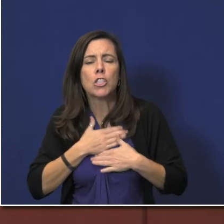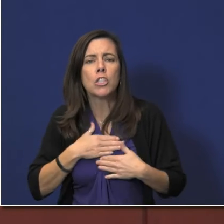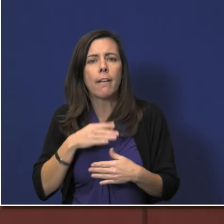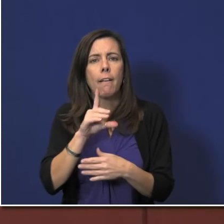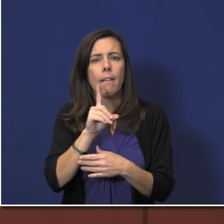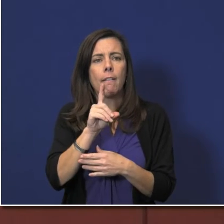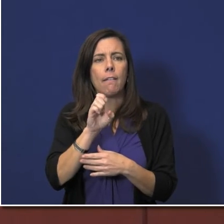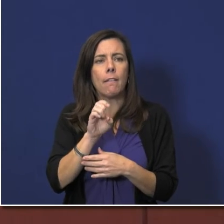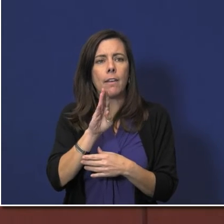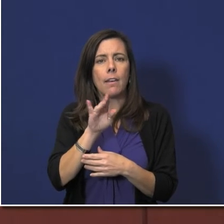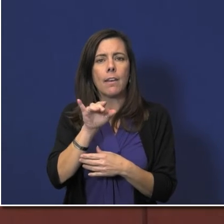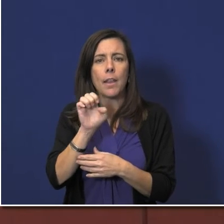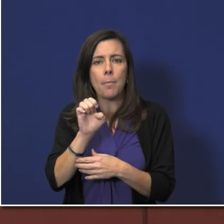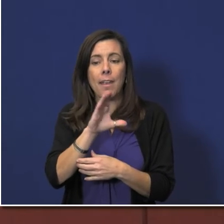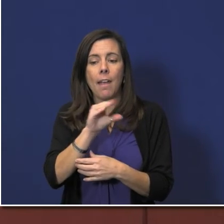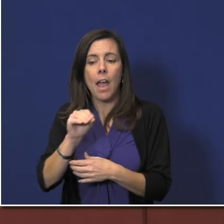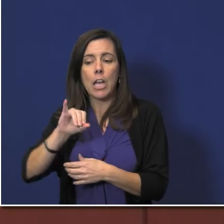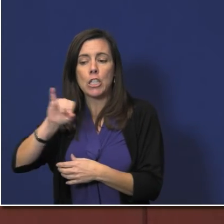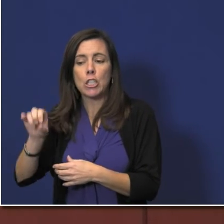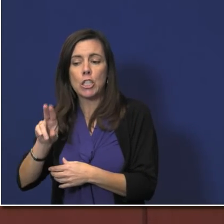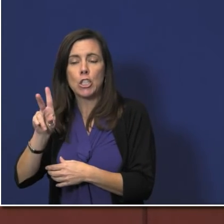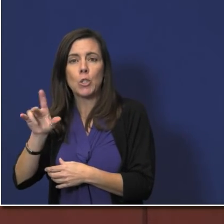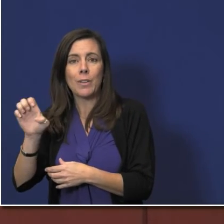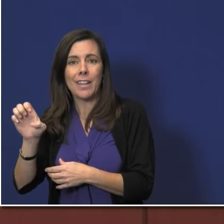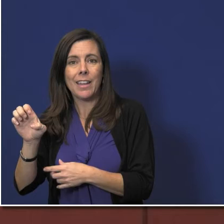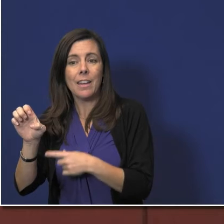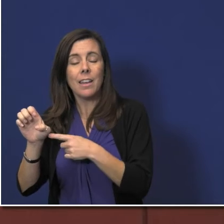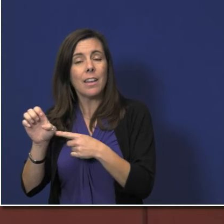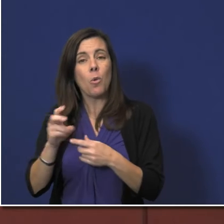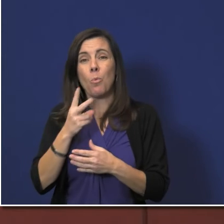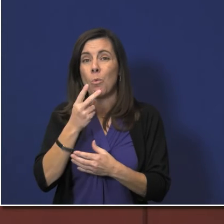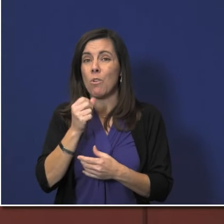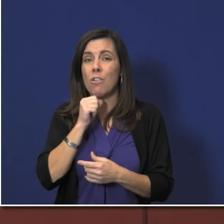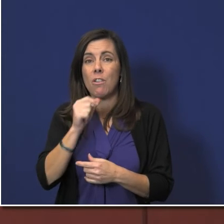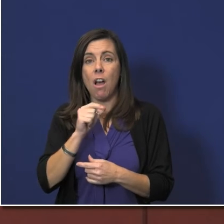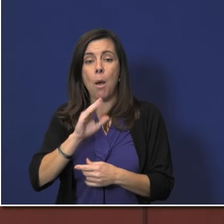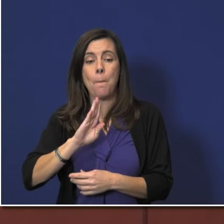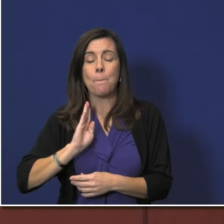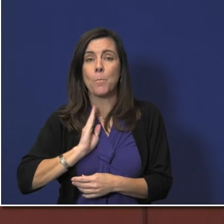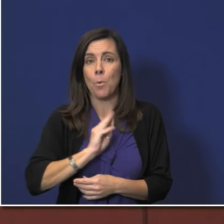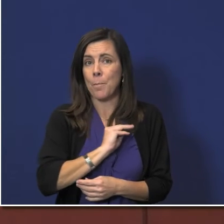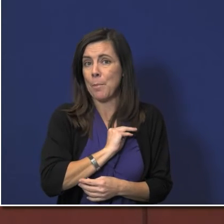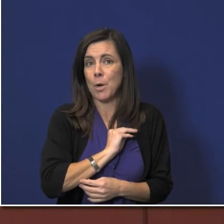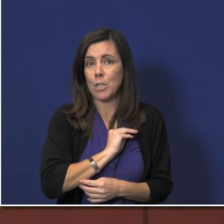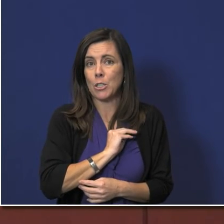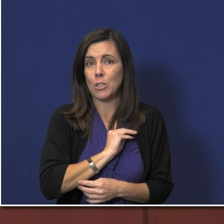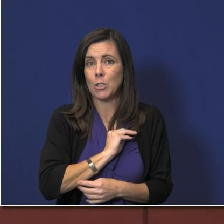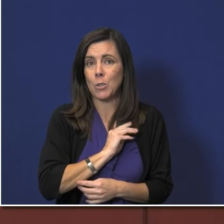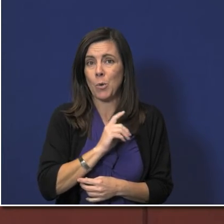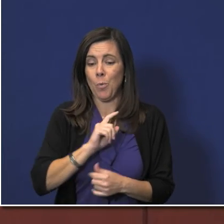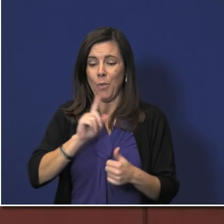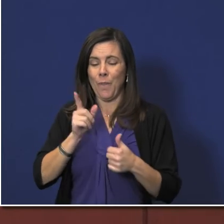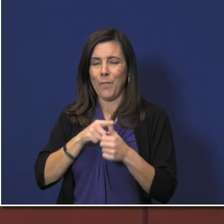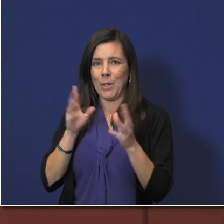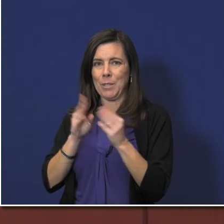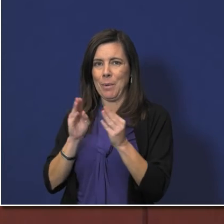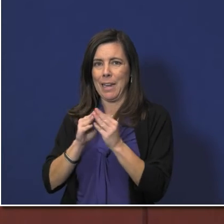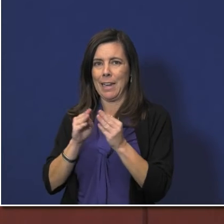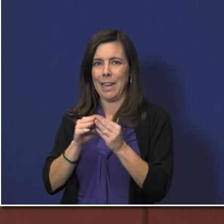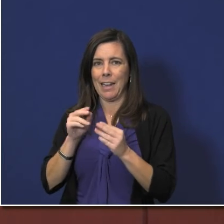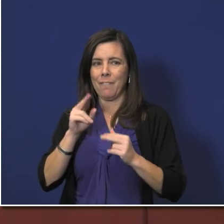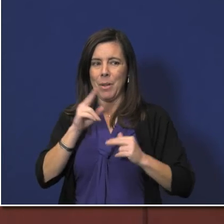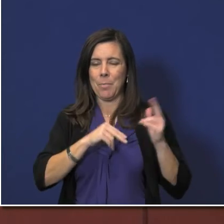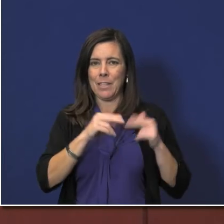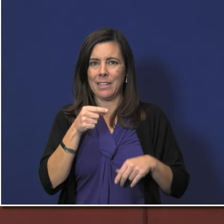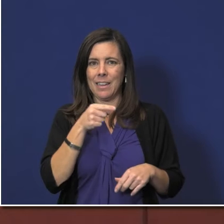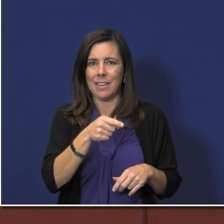They both were not on the board when they chaired our last 2 bond committees, and it's paying off for the students of Cyfair ISD. And I can